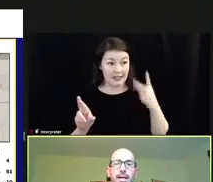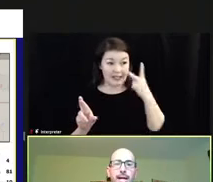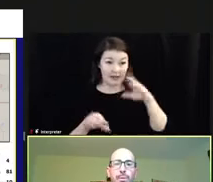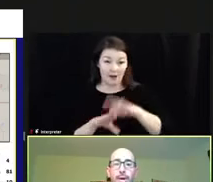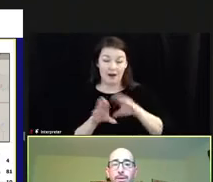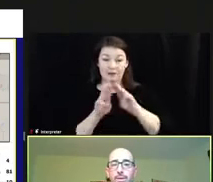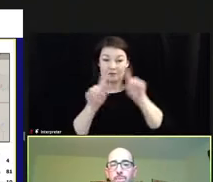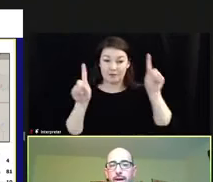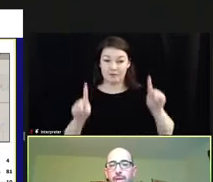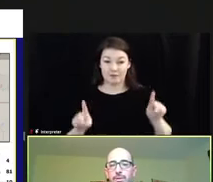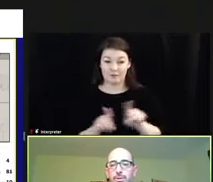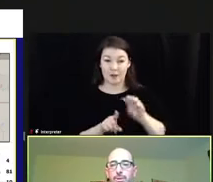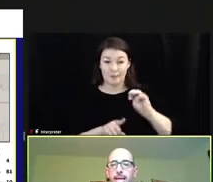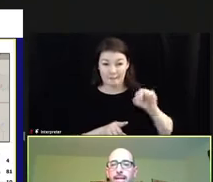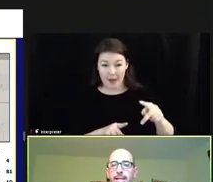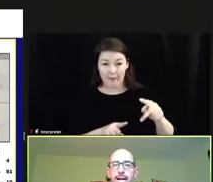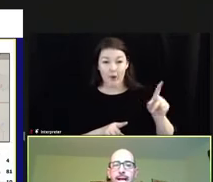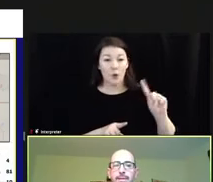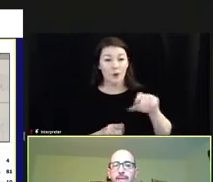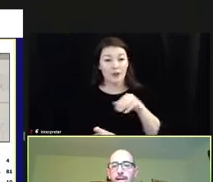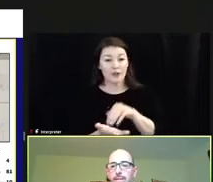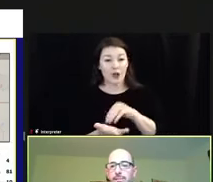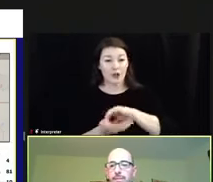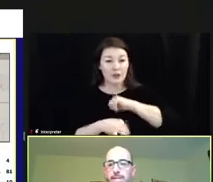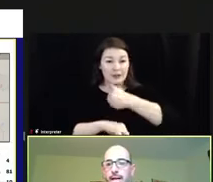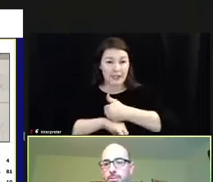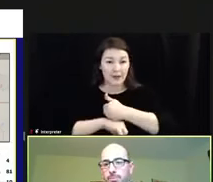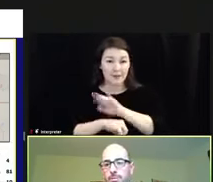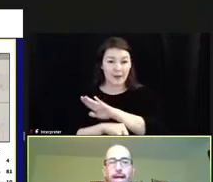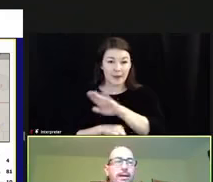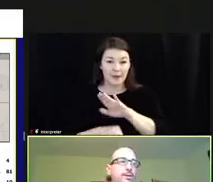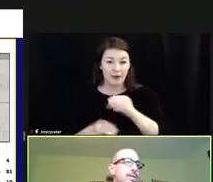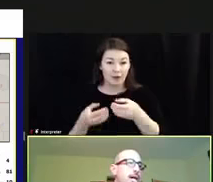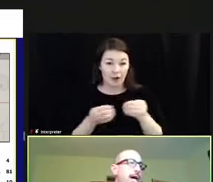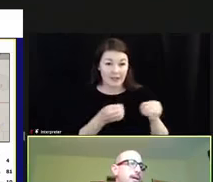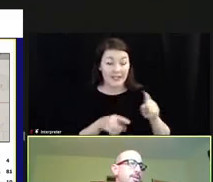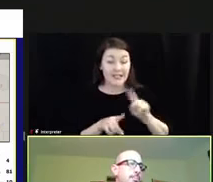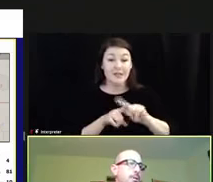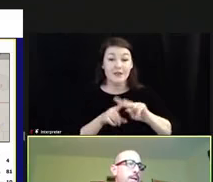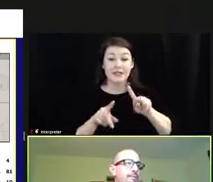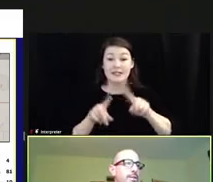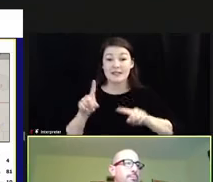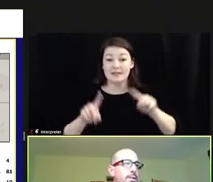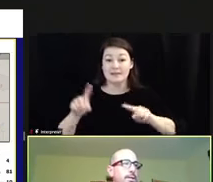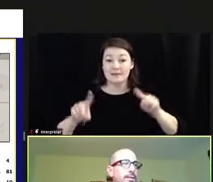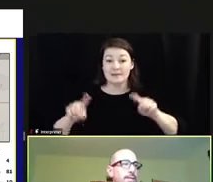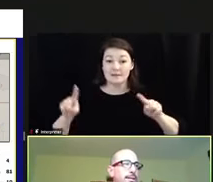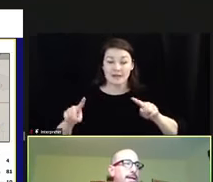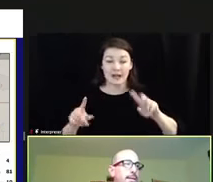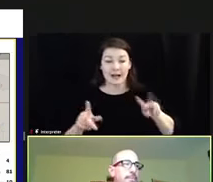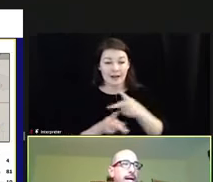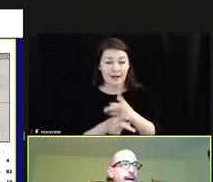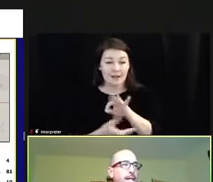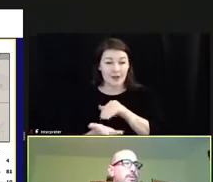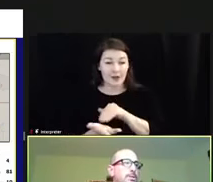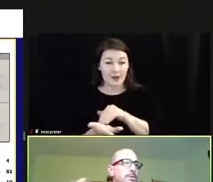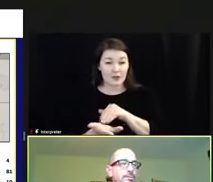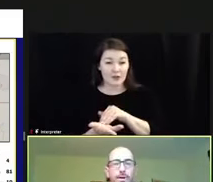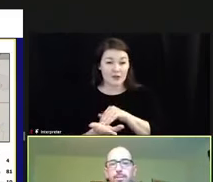see where these providers are located and that they are different types of providers so that people have the ability to get them